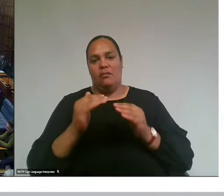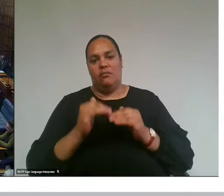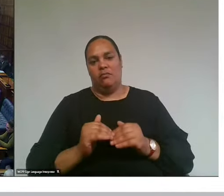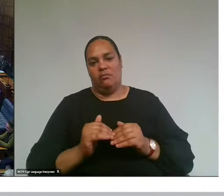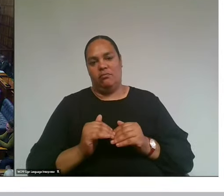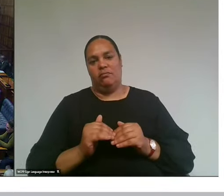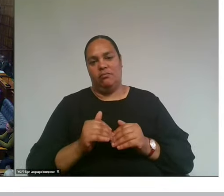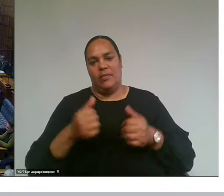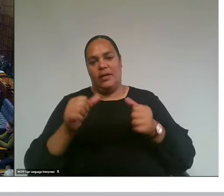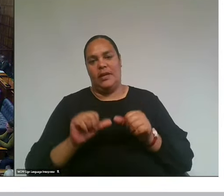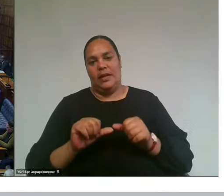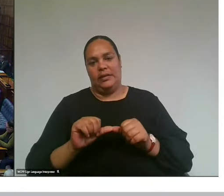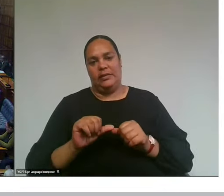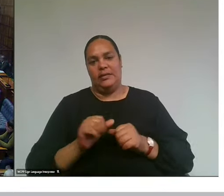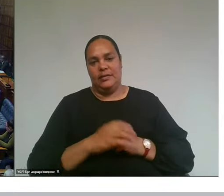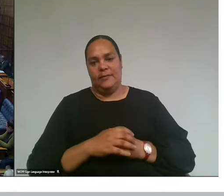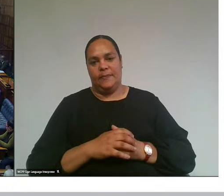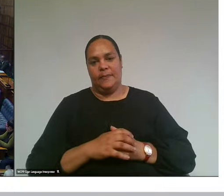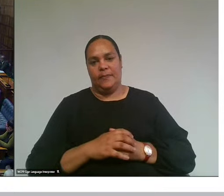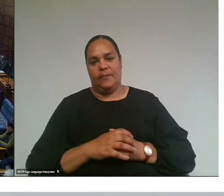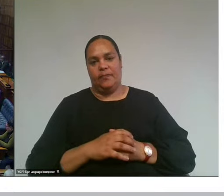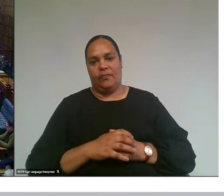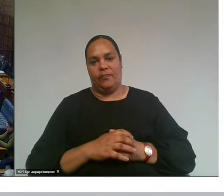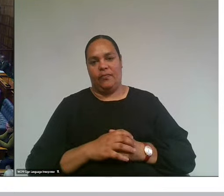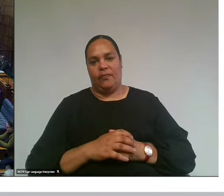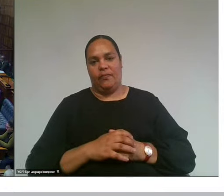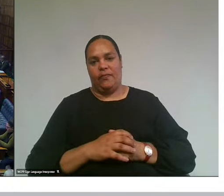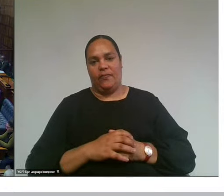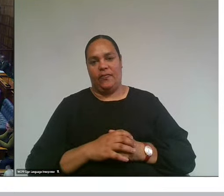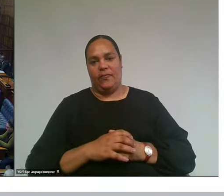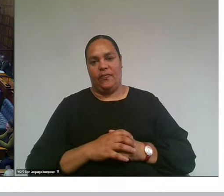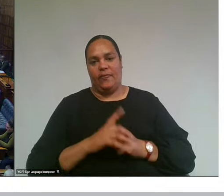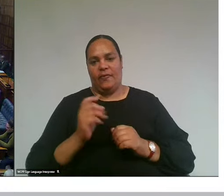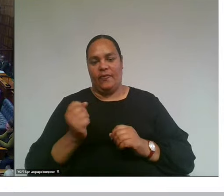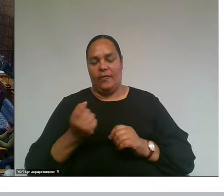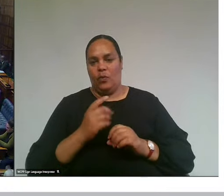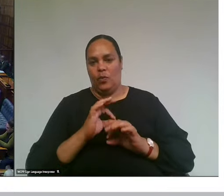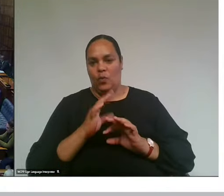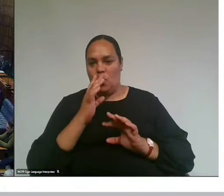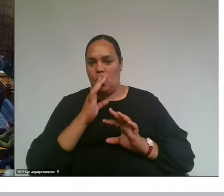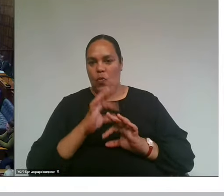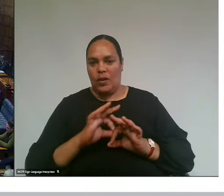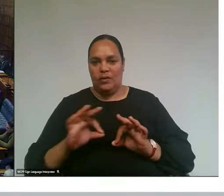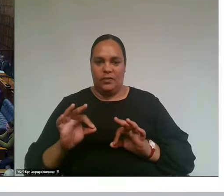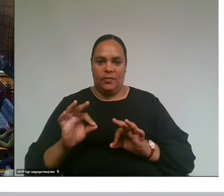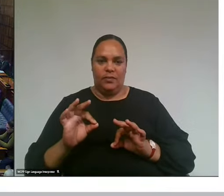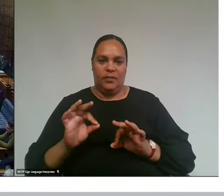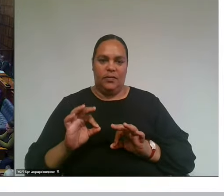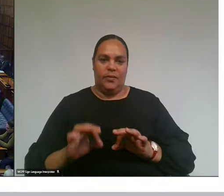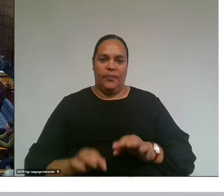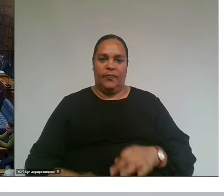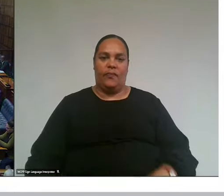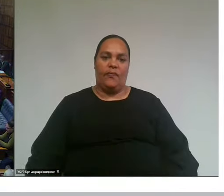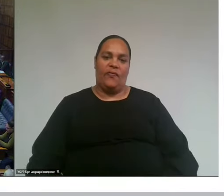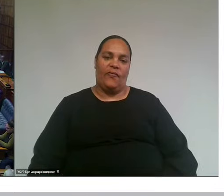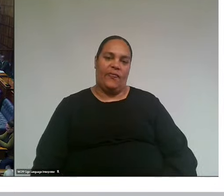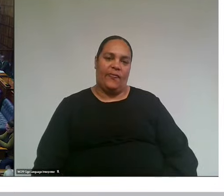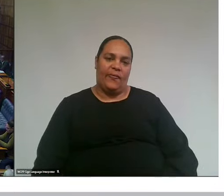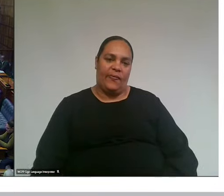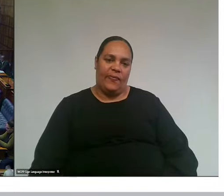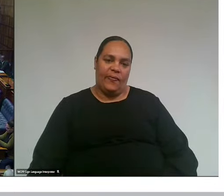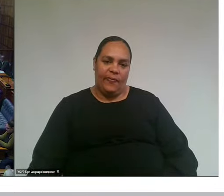the next um entity everybody's quiet yeah thank you